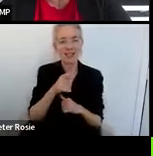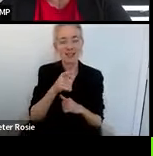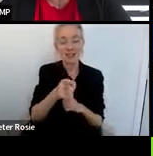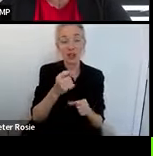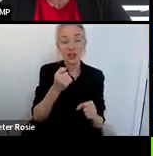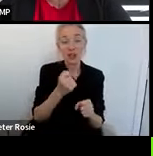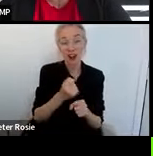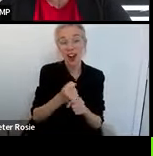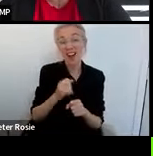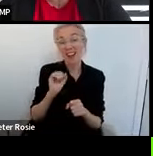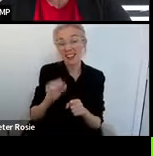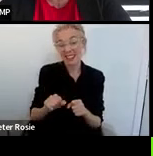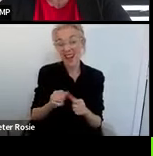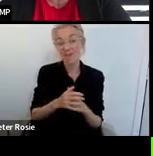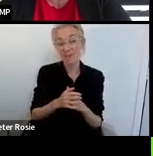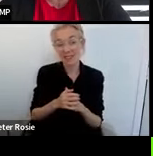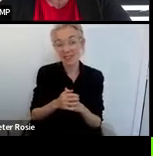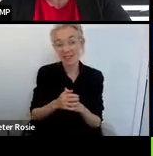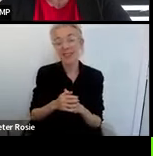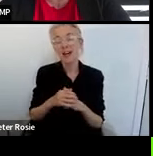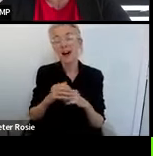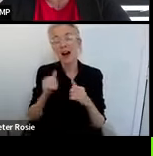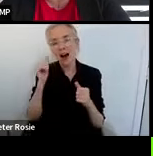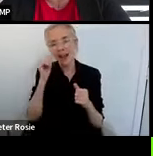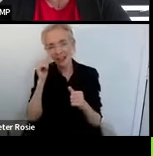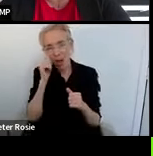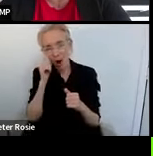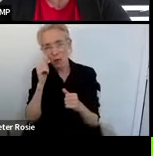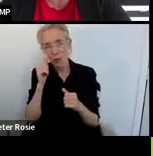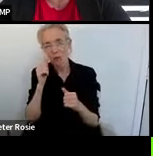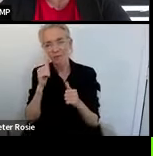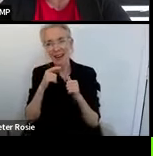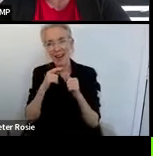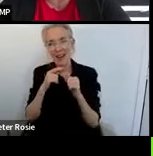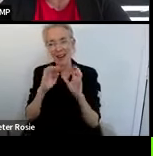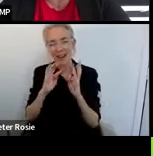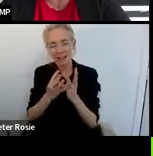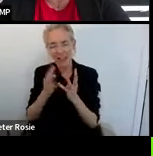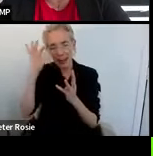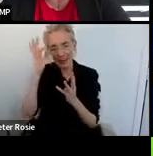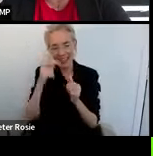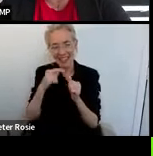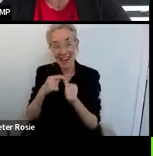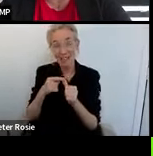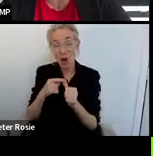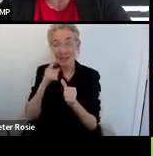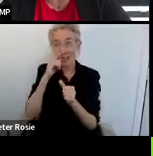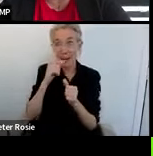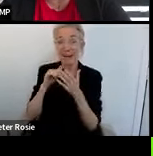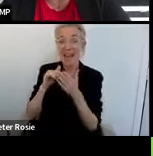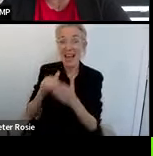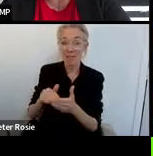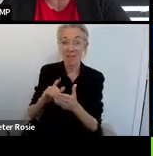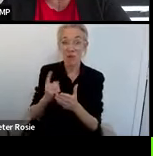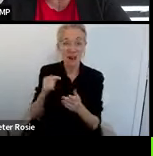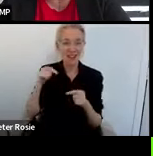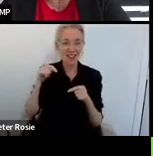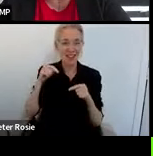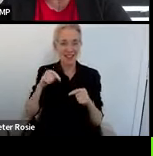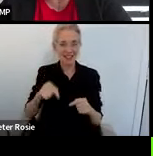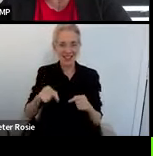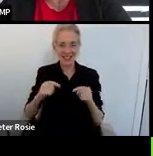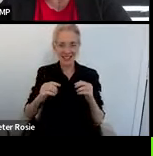can be a lot of benefits from that process, when it comes to these issues, we really need a